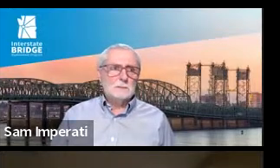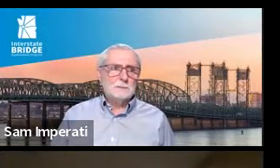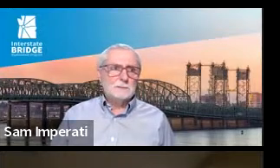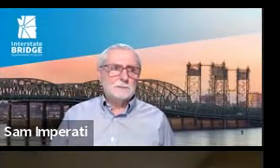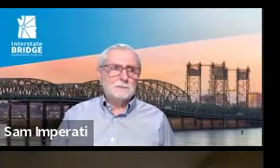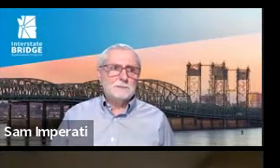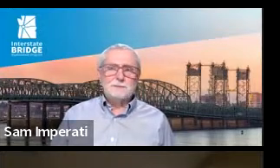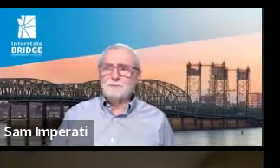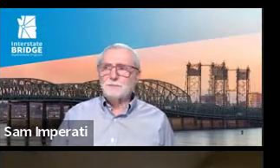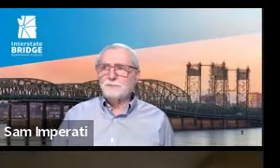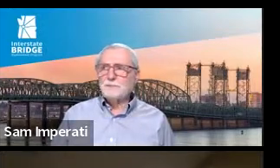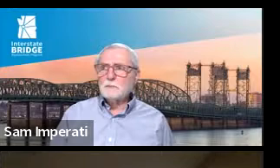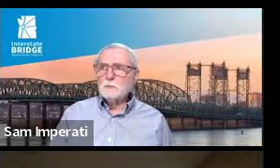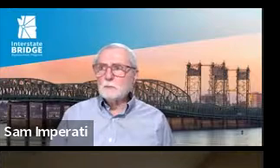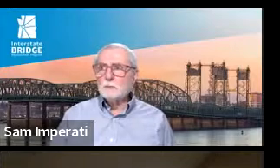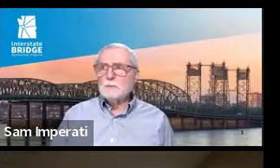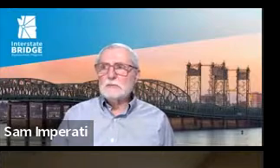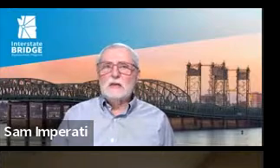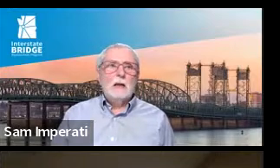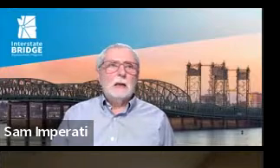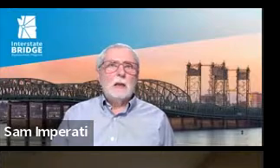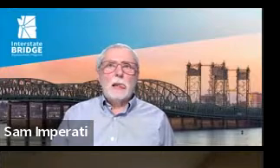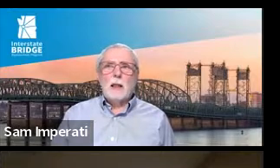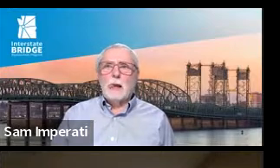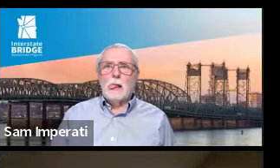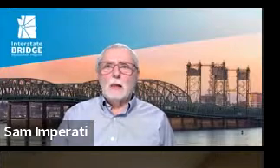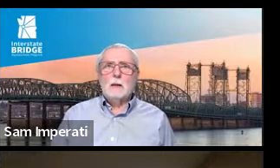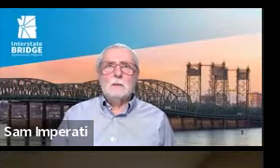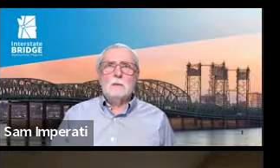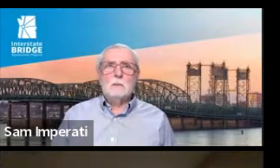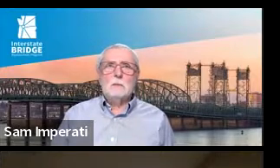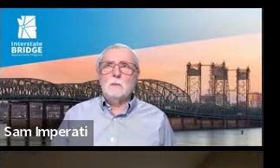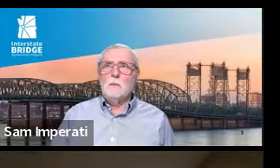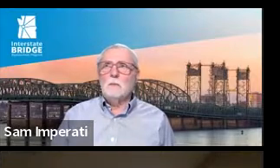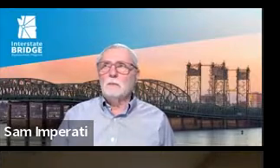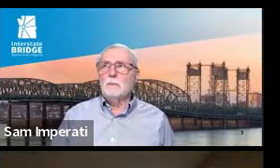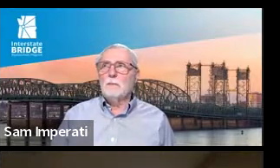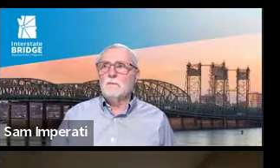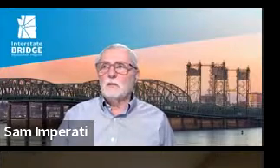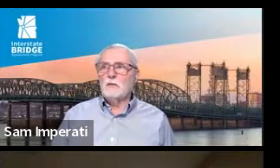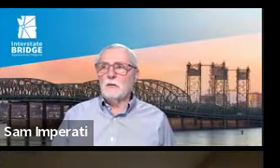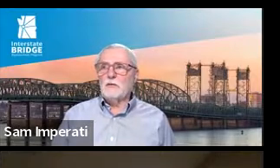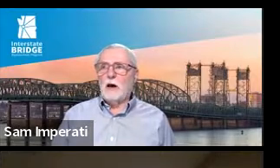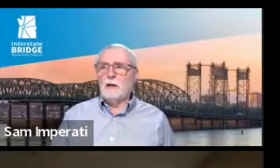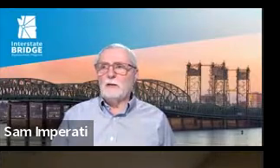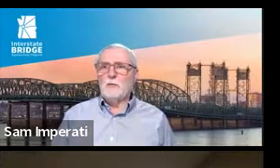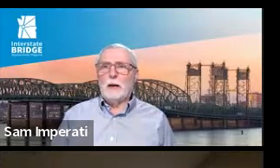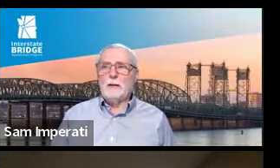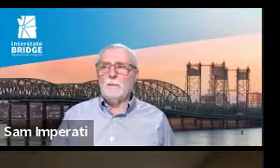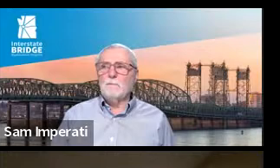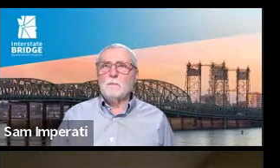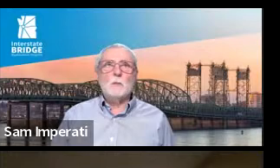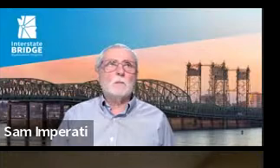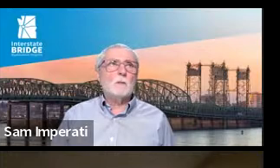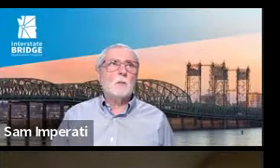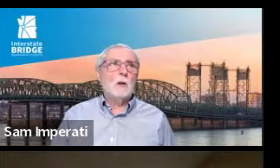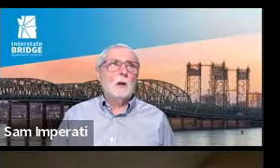we have that to refer to, that would be great. Yeah, I'll send it to you right now, Robin. So it's on its